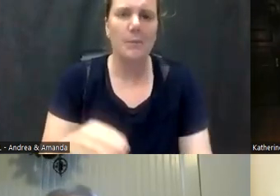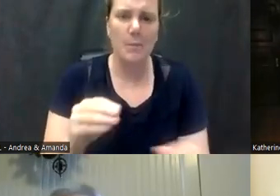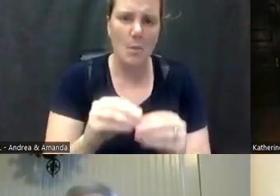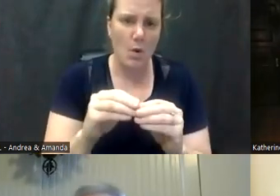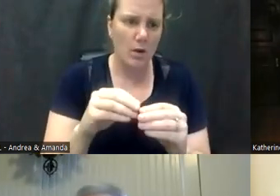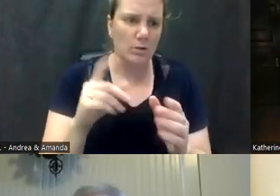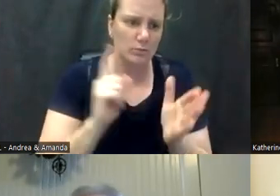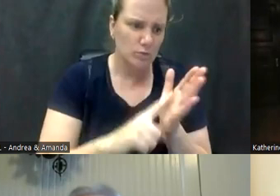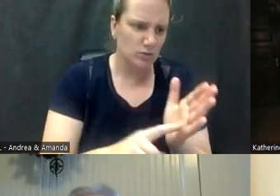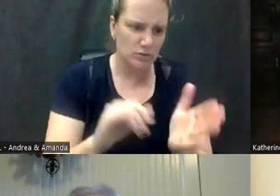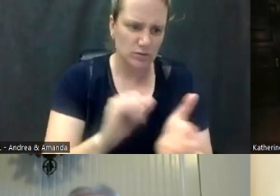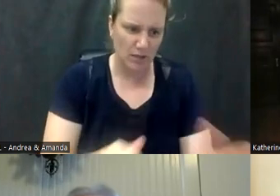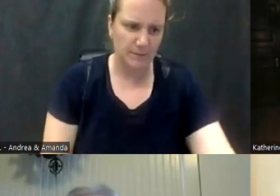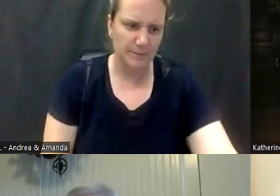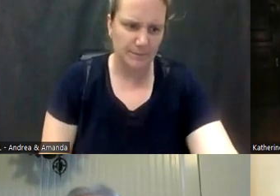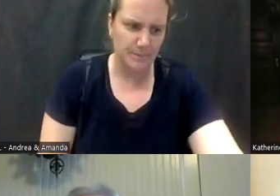that we're already looking at.